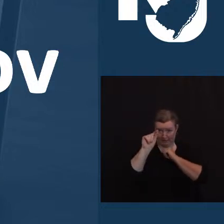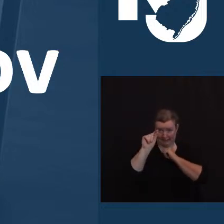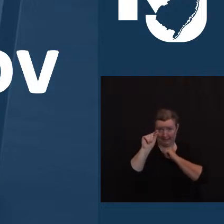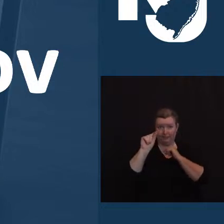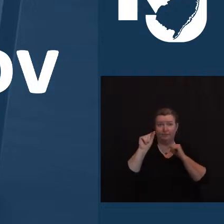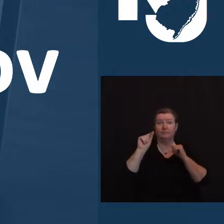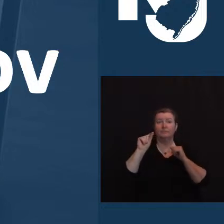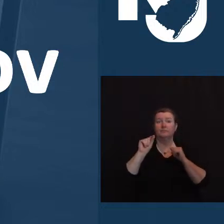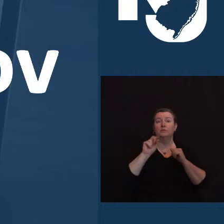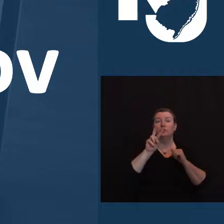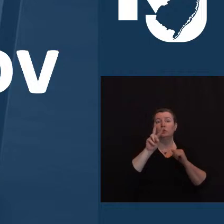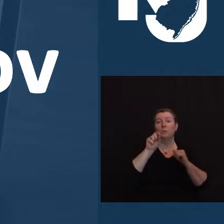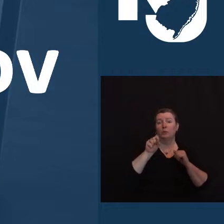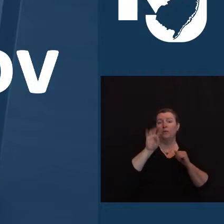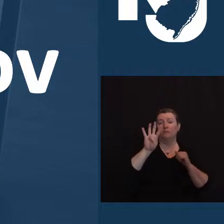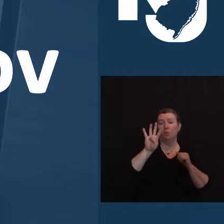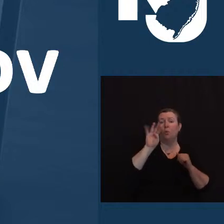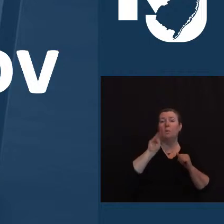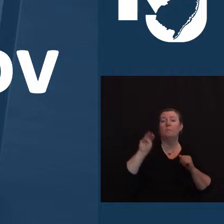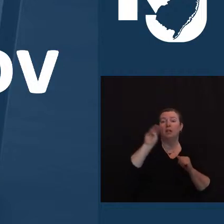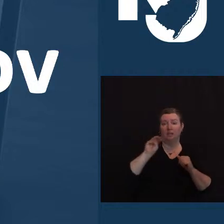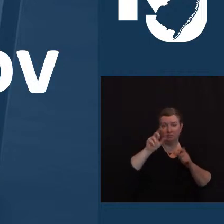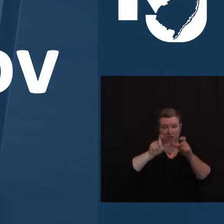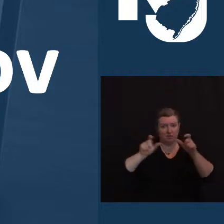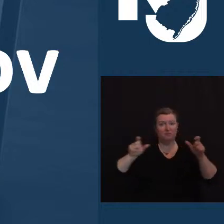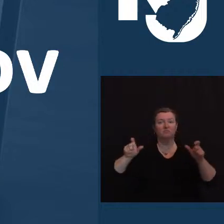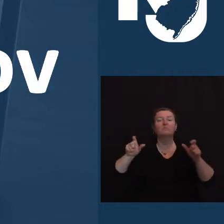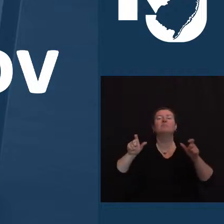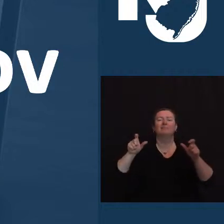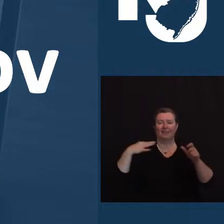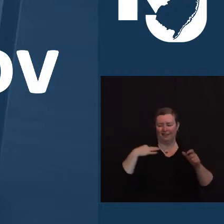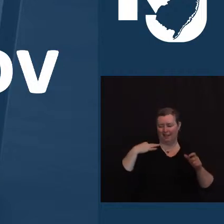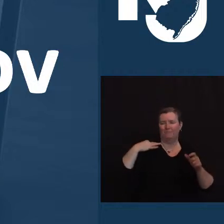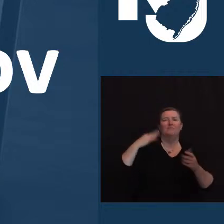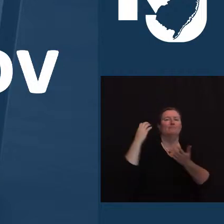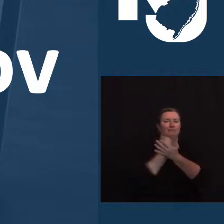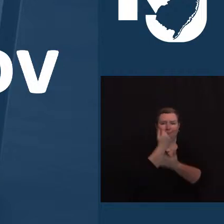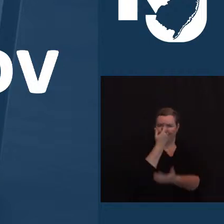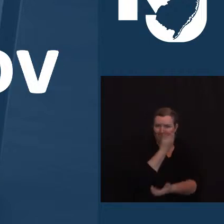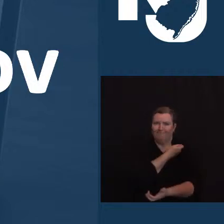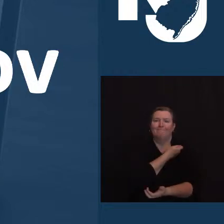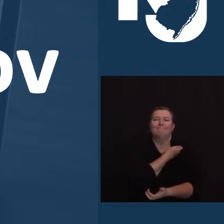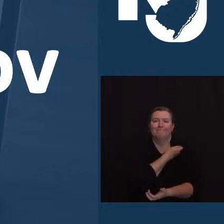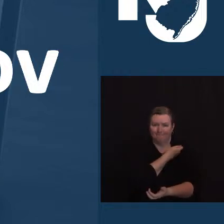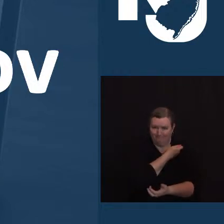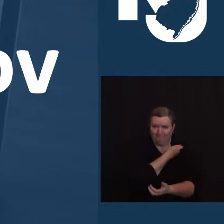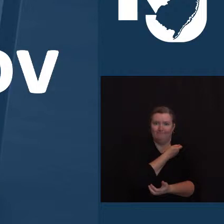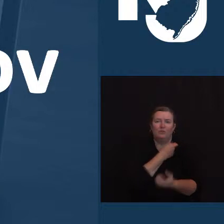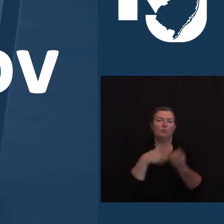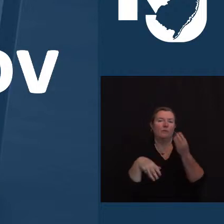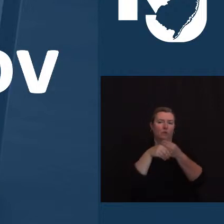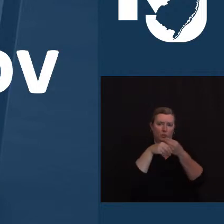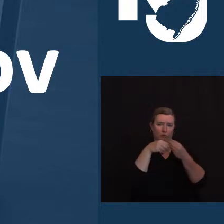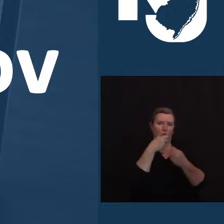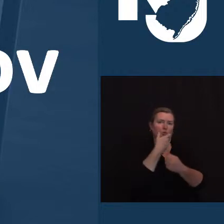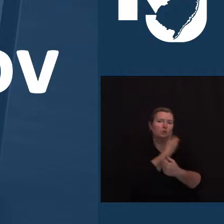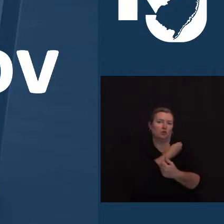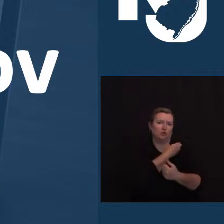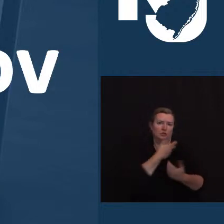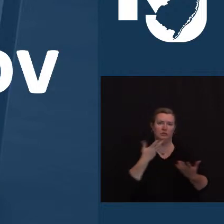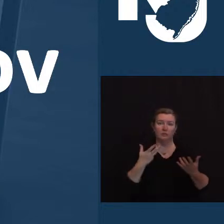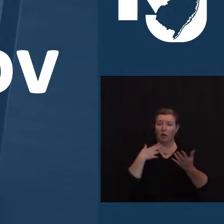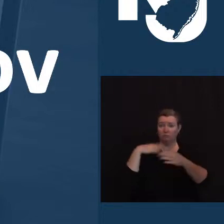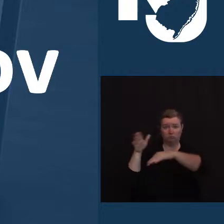in this state will become eligible for a booster shot. So as these folks return to the queue in a few weeks, we do expect to see an increase